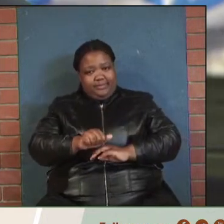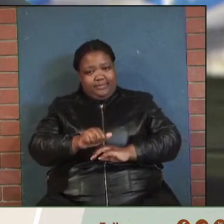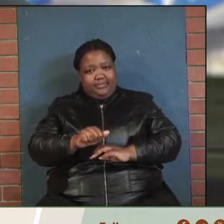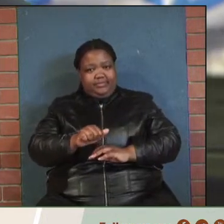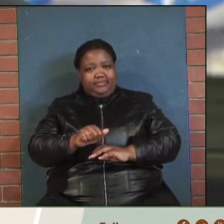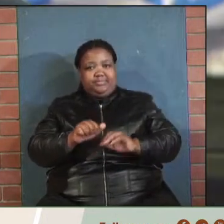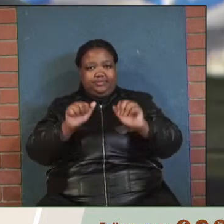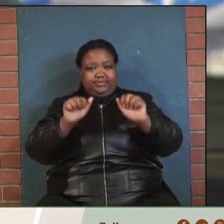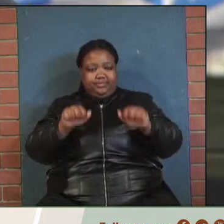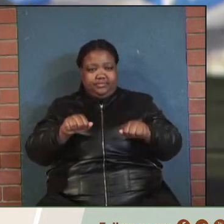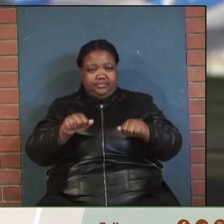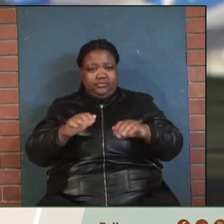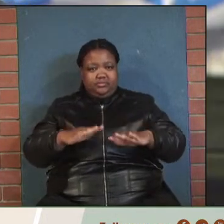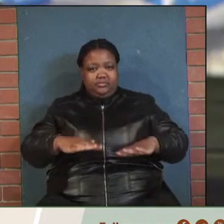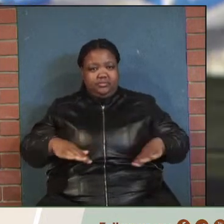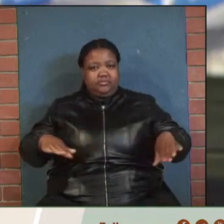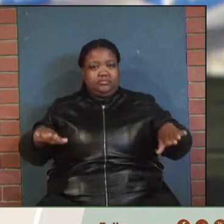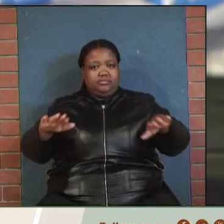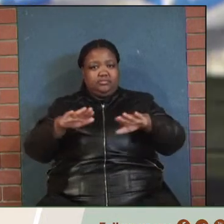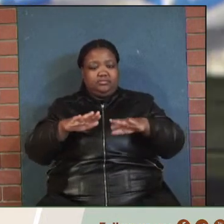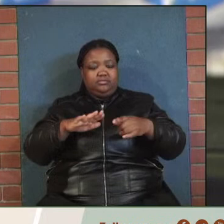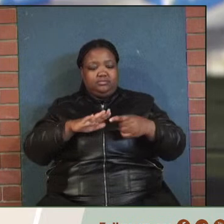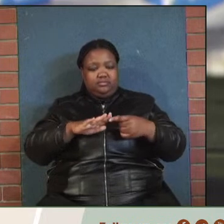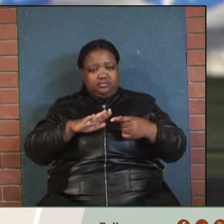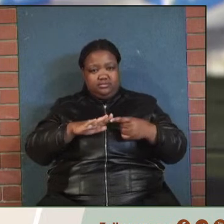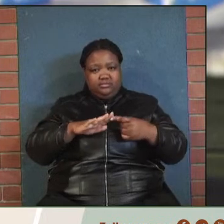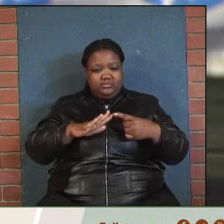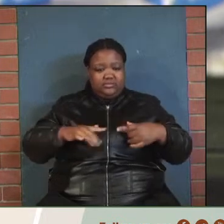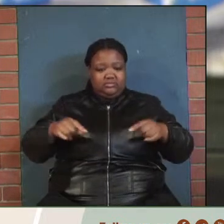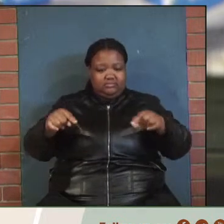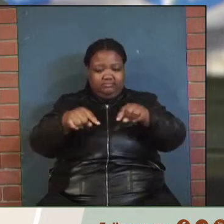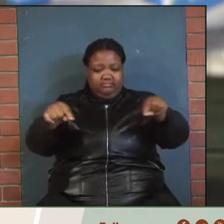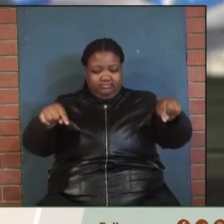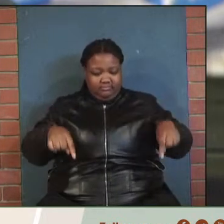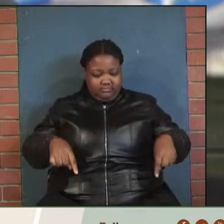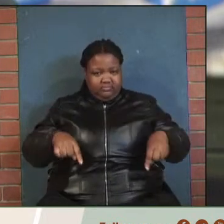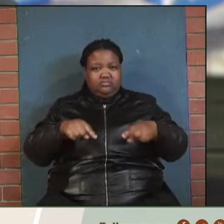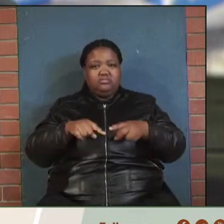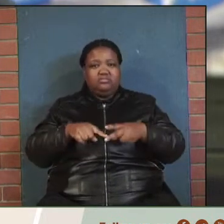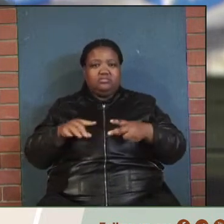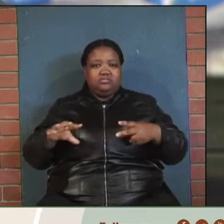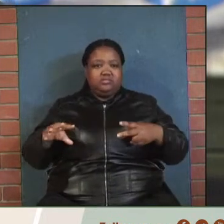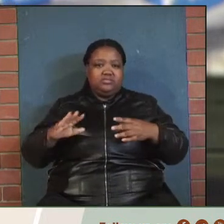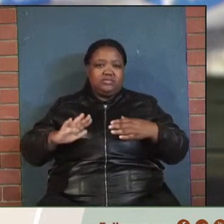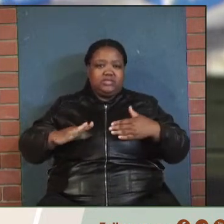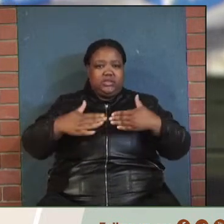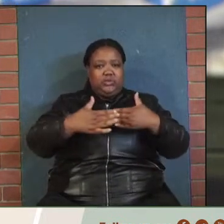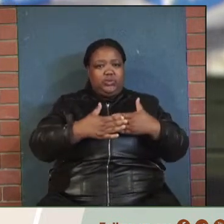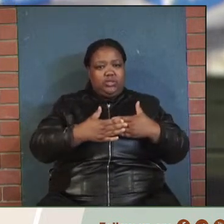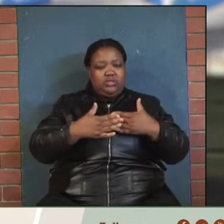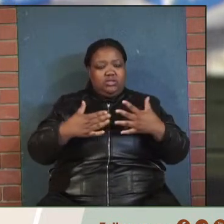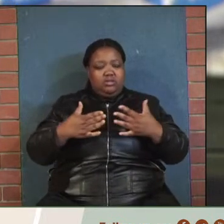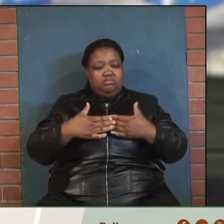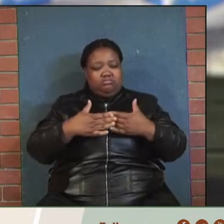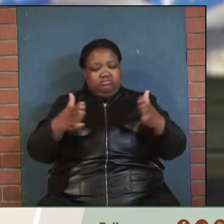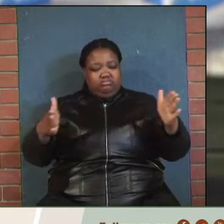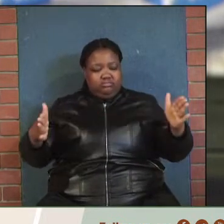forecourt, yard, garden, enclosure, or open